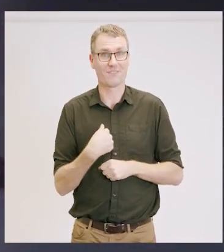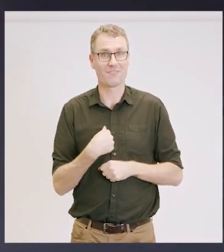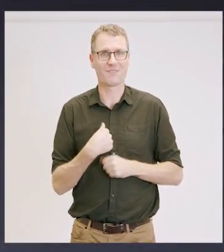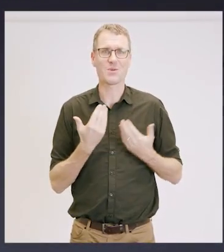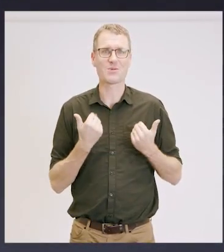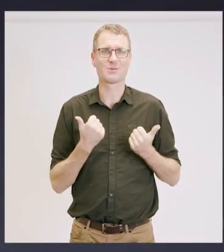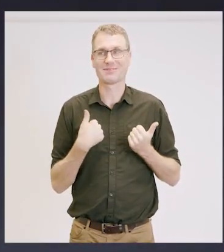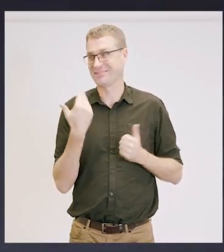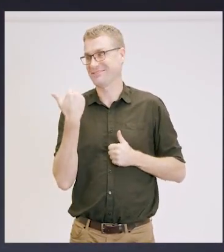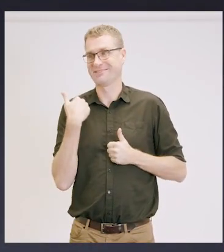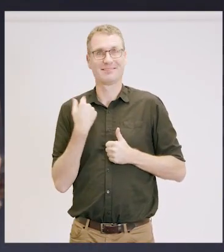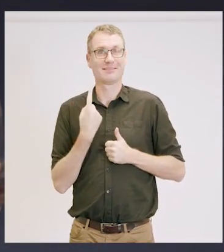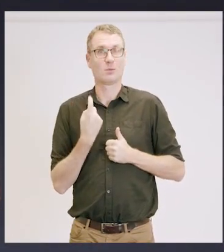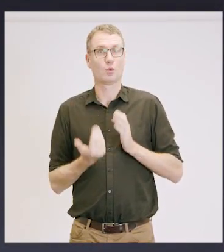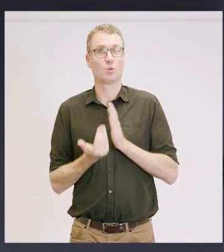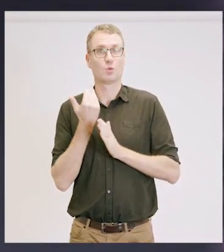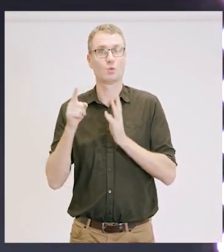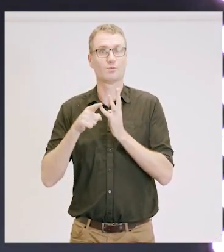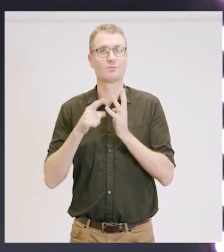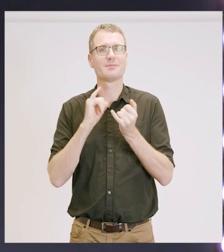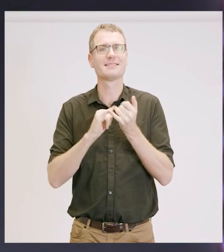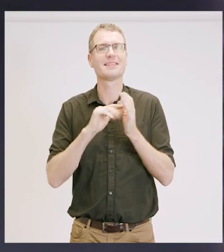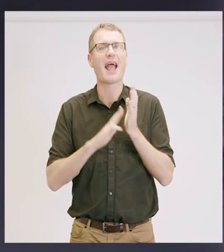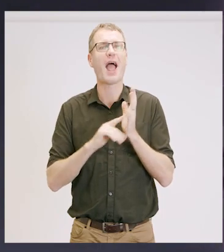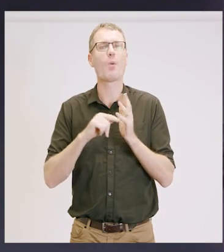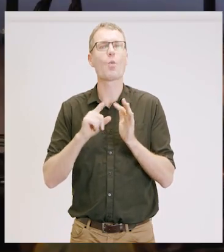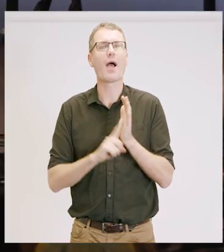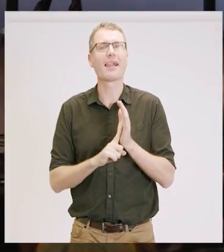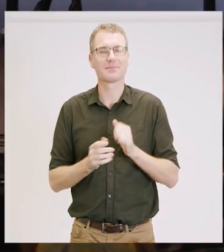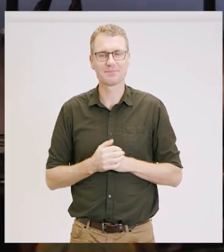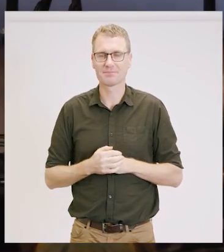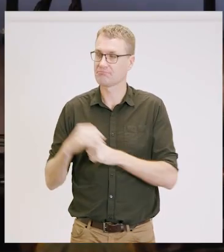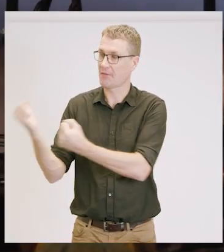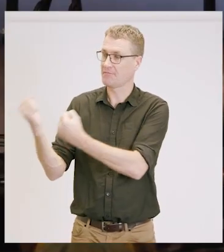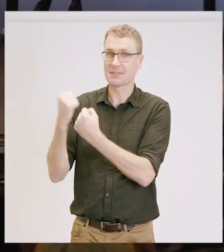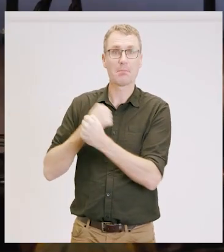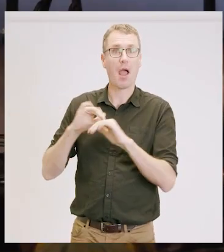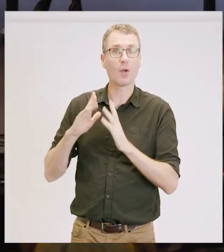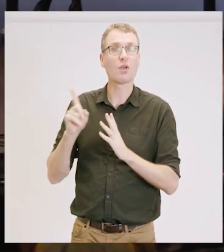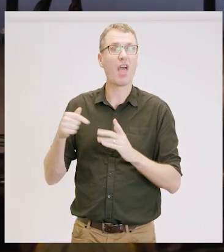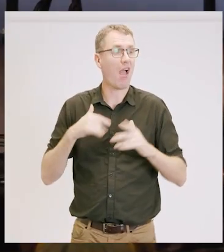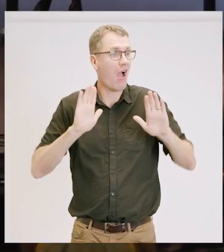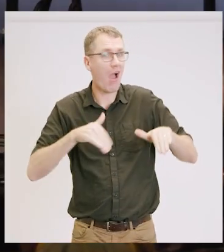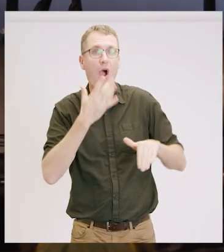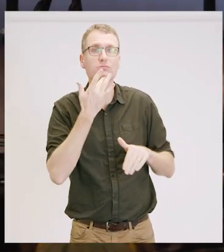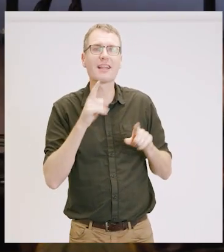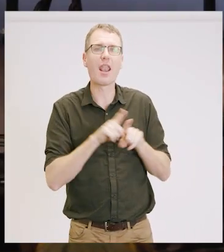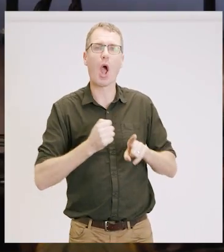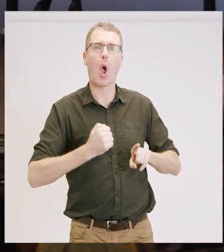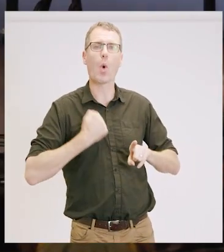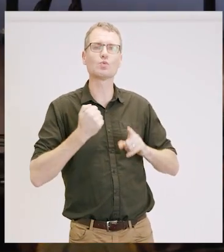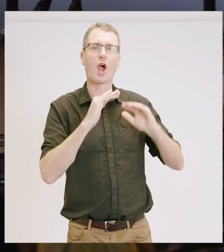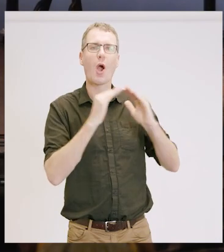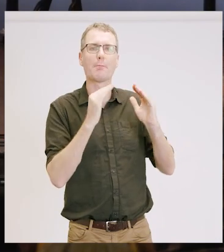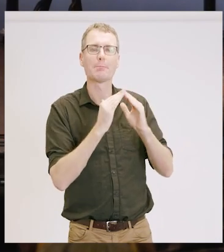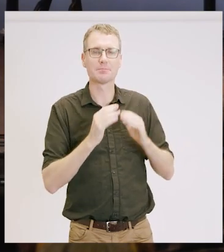is when my grandbabies come over. So we've got 4 grandbabies now. Isn't that cool? Just had another one the other day, so a little baby Samuel. When they